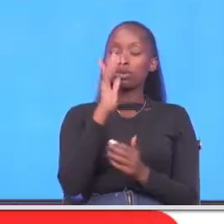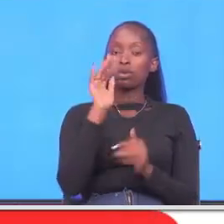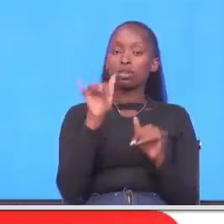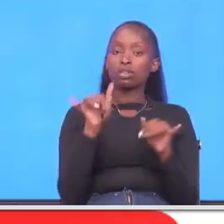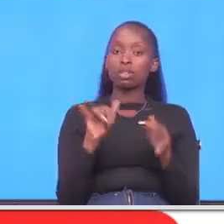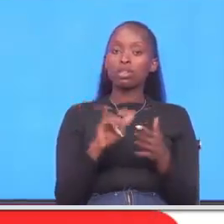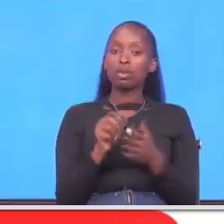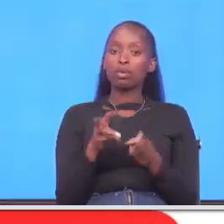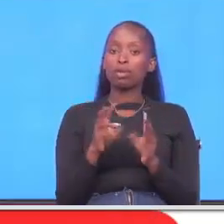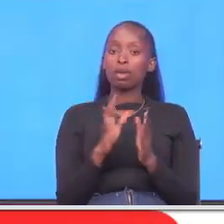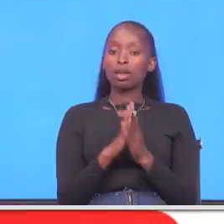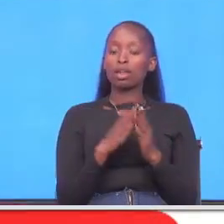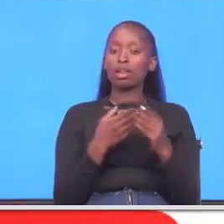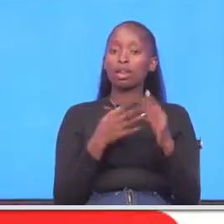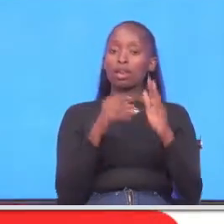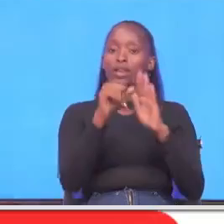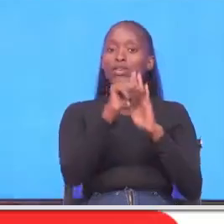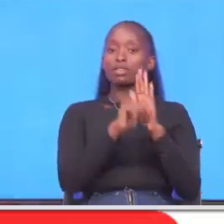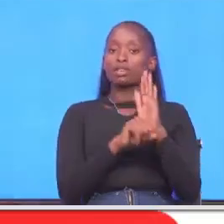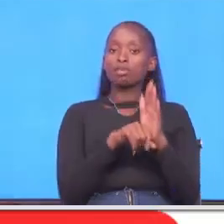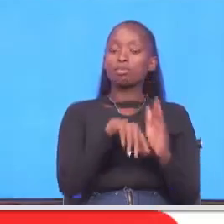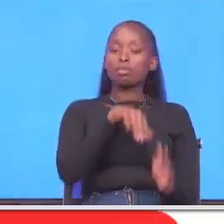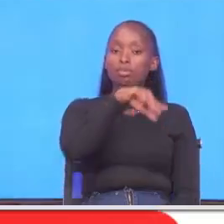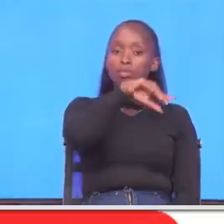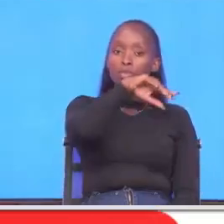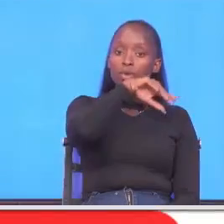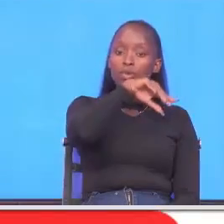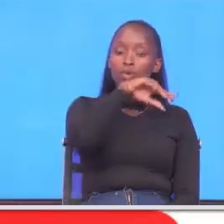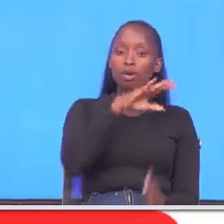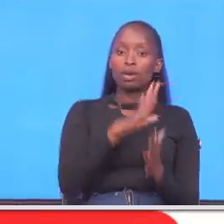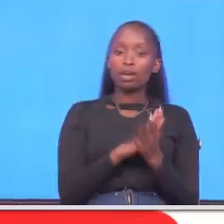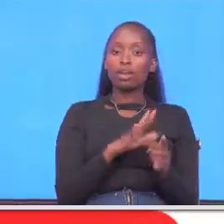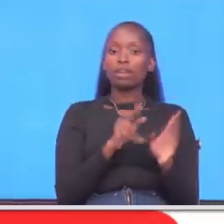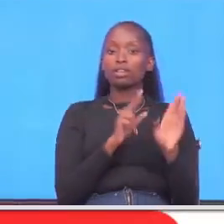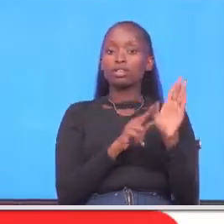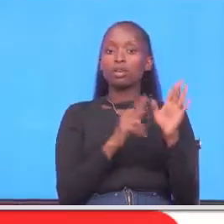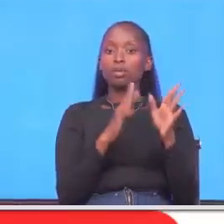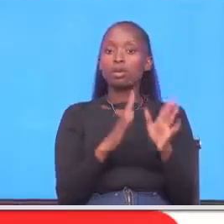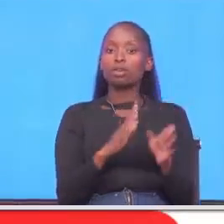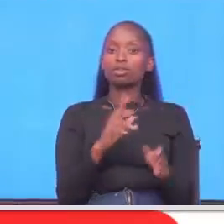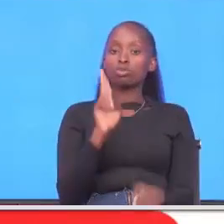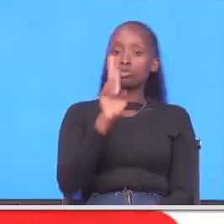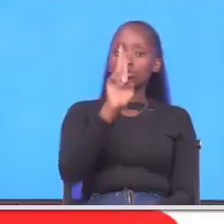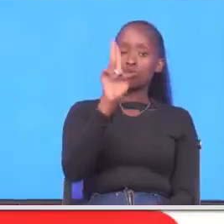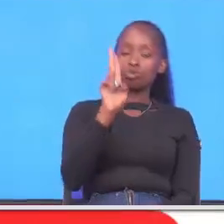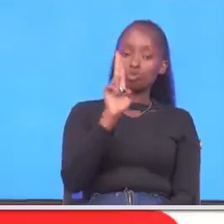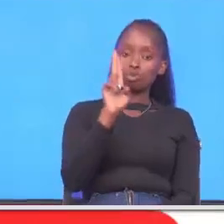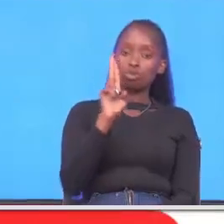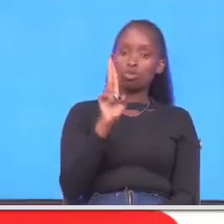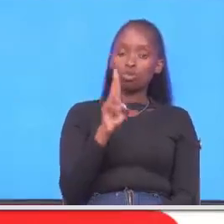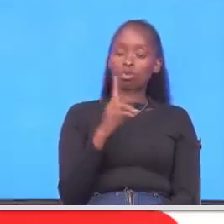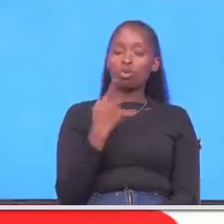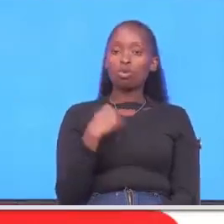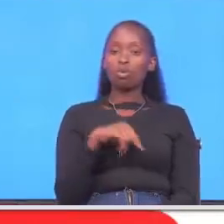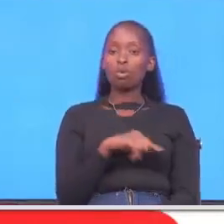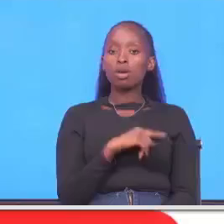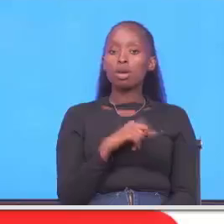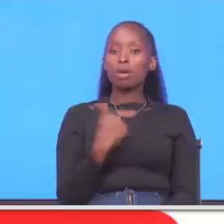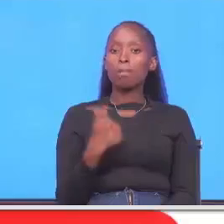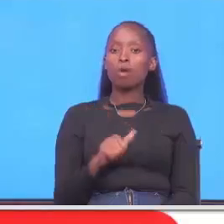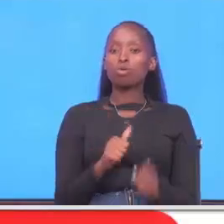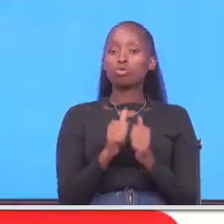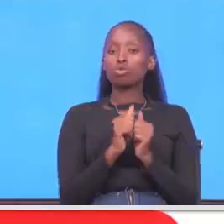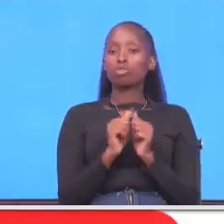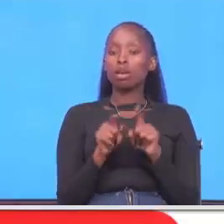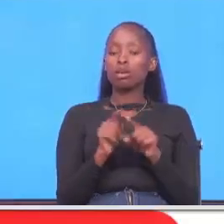leadership of Raila Amolo Odinga, and the chairman of the Azimio is Uhuru Kenyatta. We are intact as Azimio and